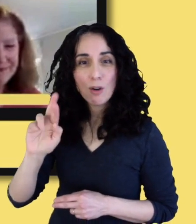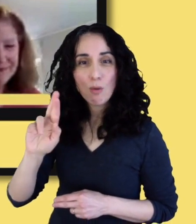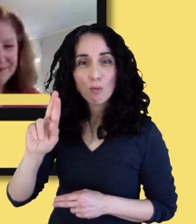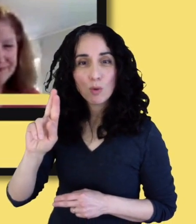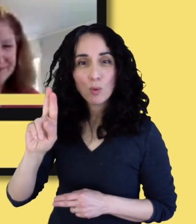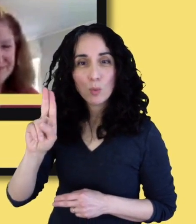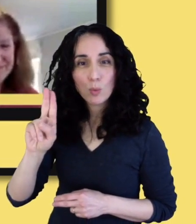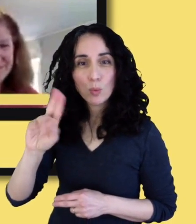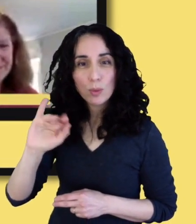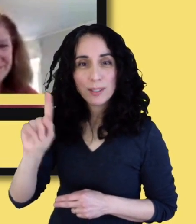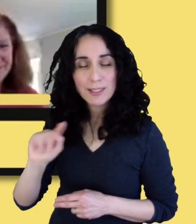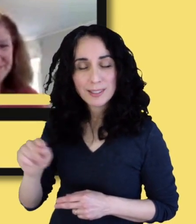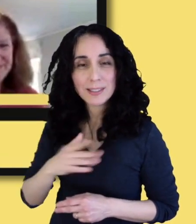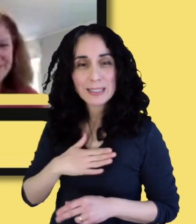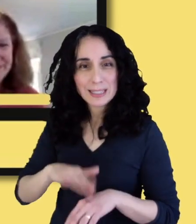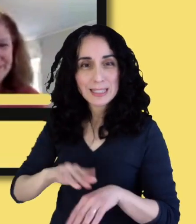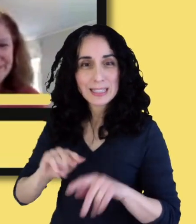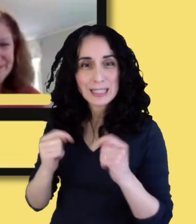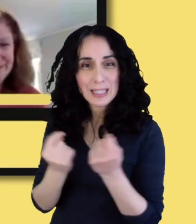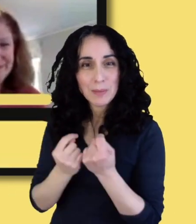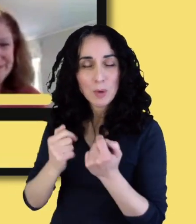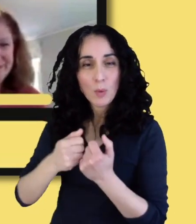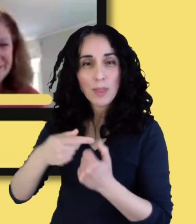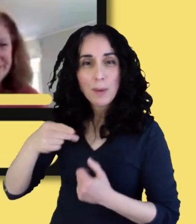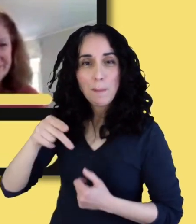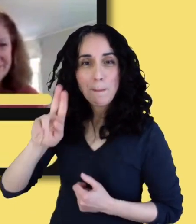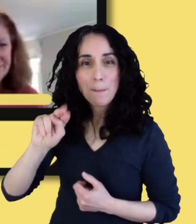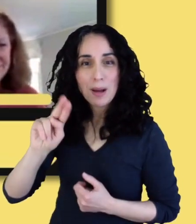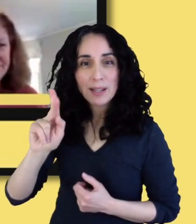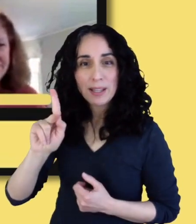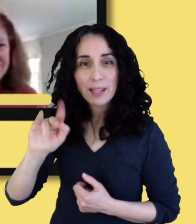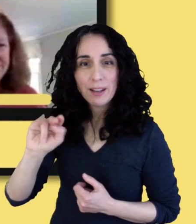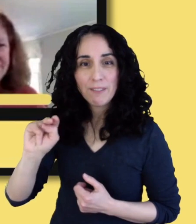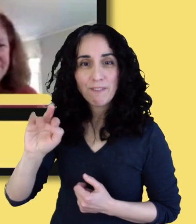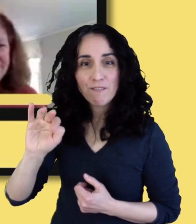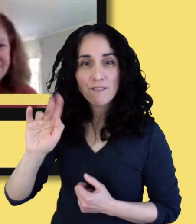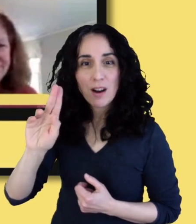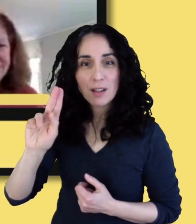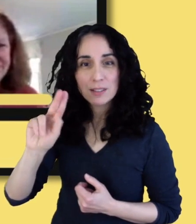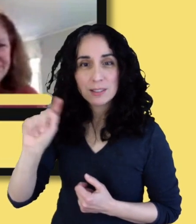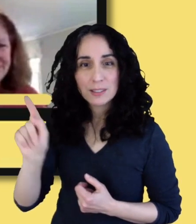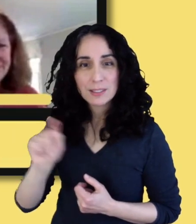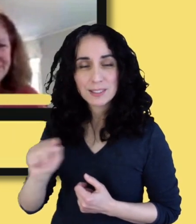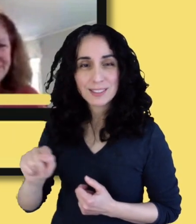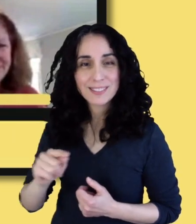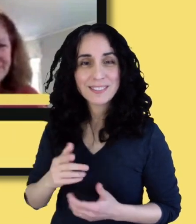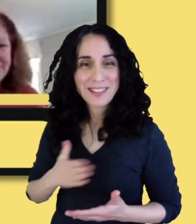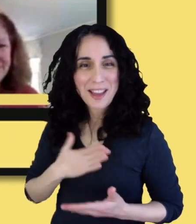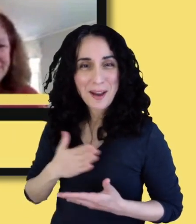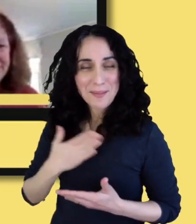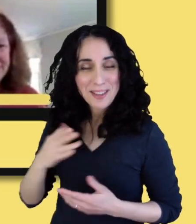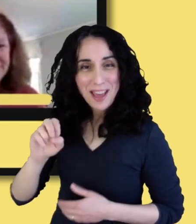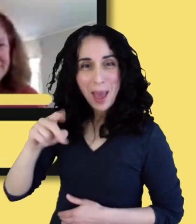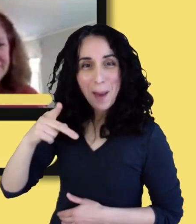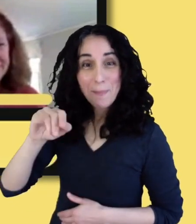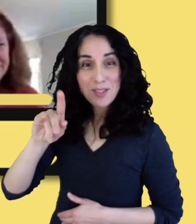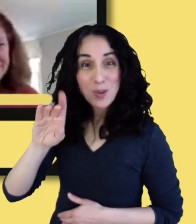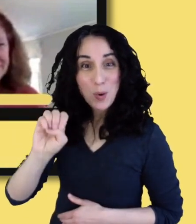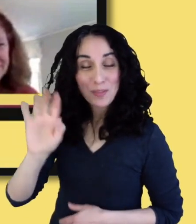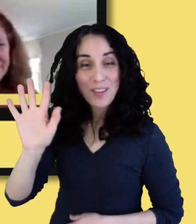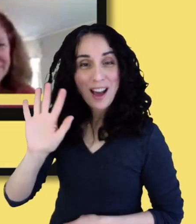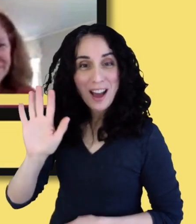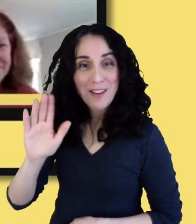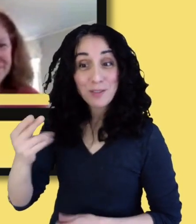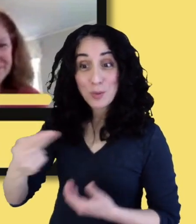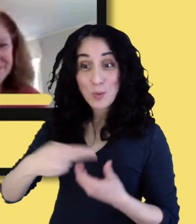here at PunkinFutz. And I'm super happy that we're now at episode 5, and today we